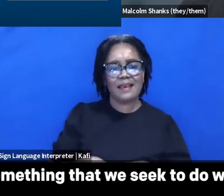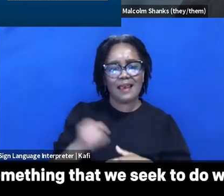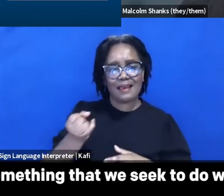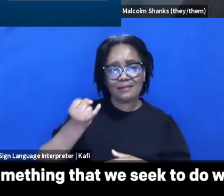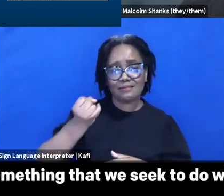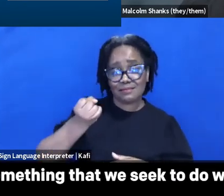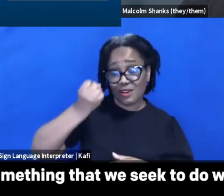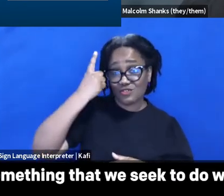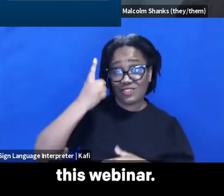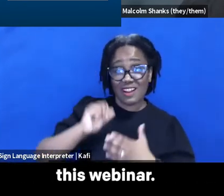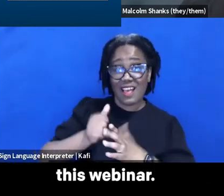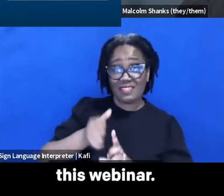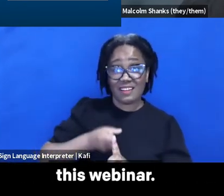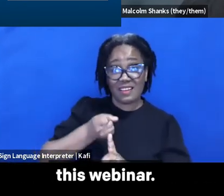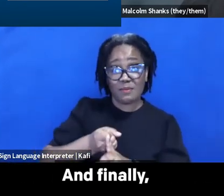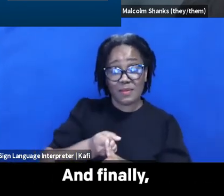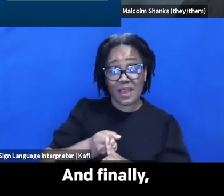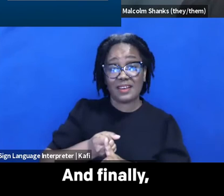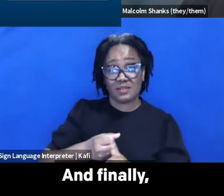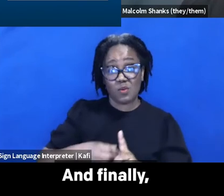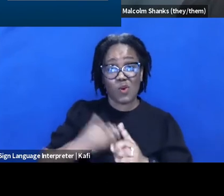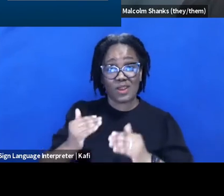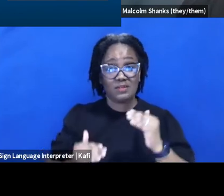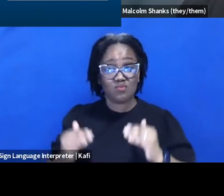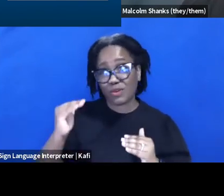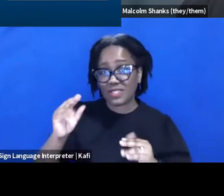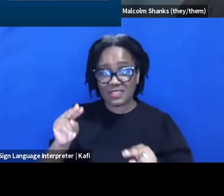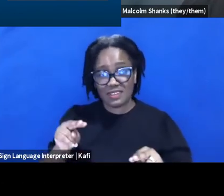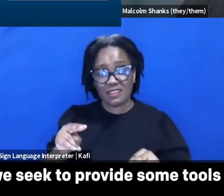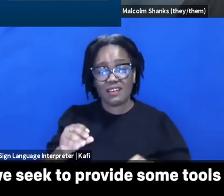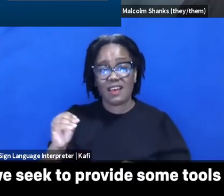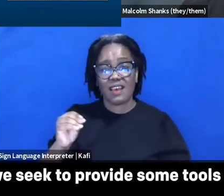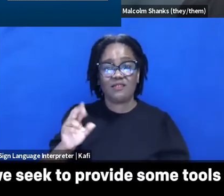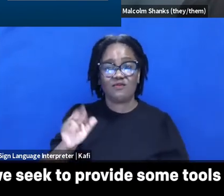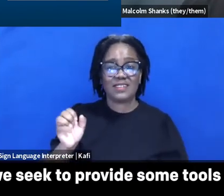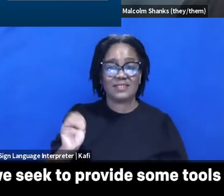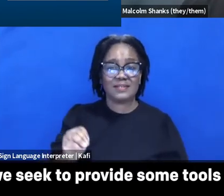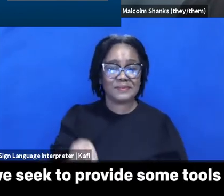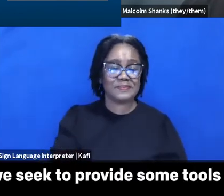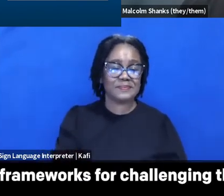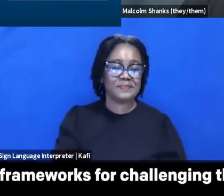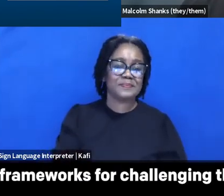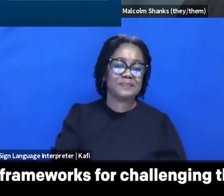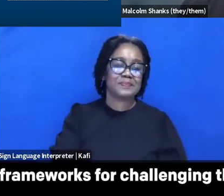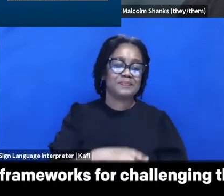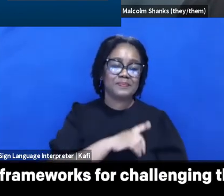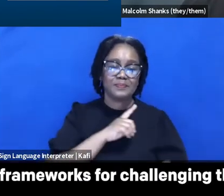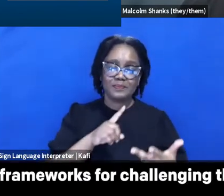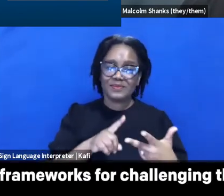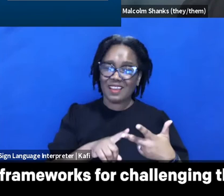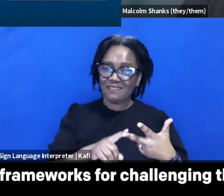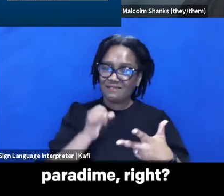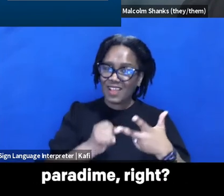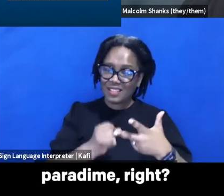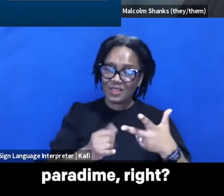racism is something that we seek to do with this webinar. And finally, we seek to provide some tools